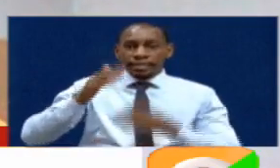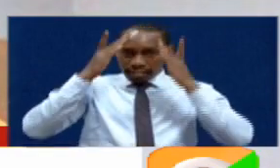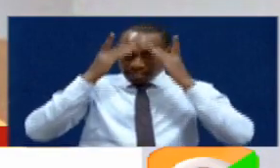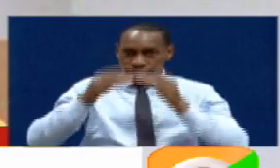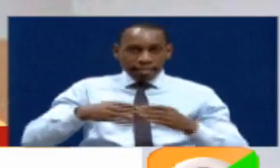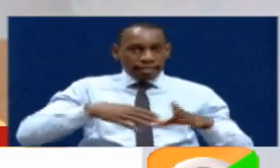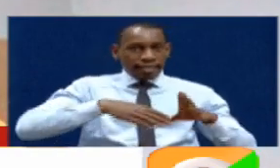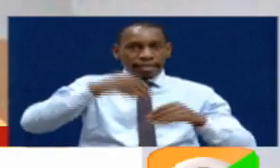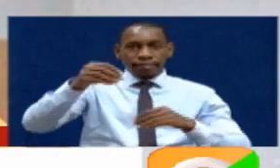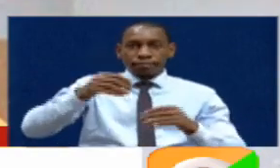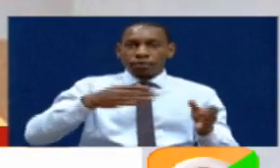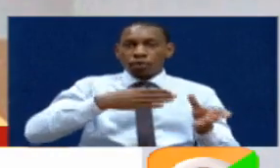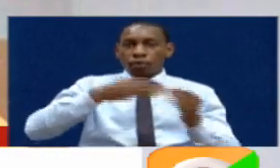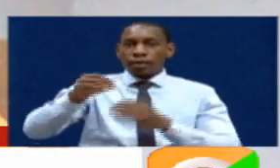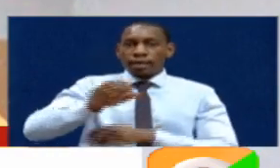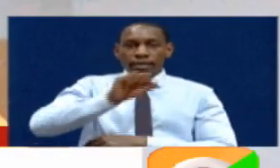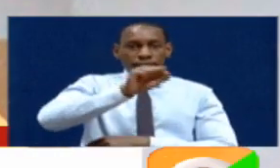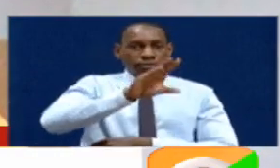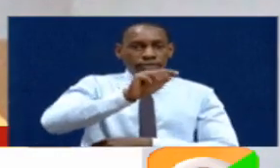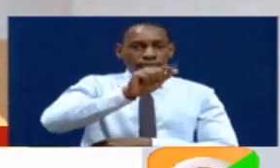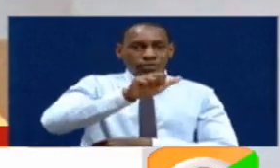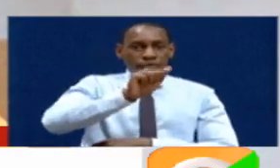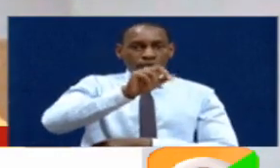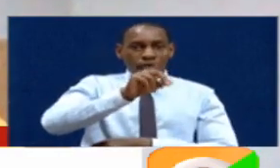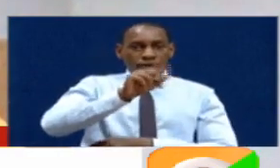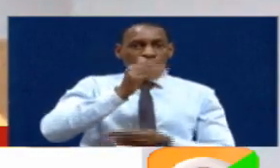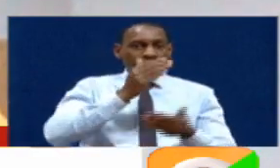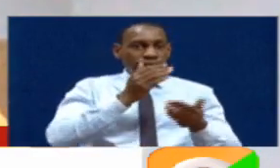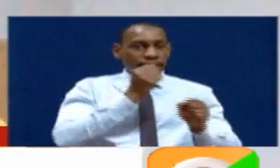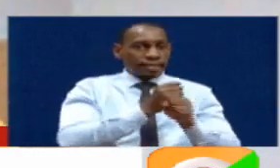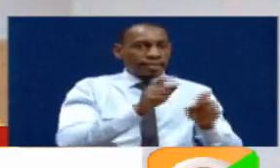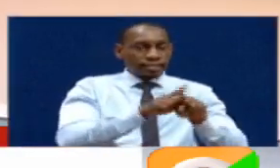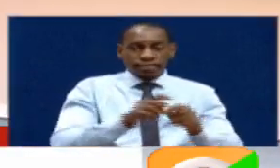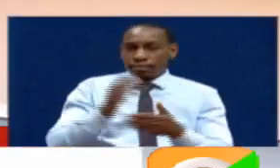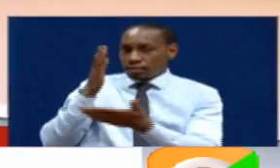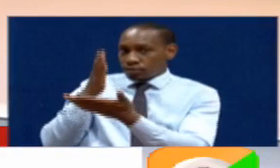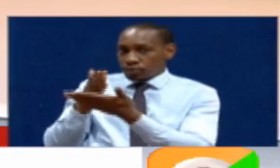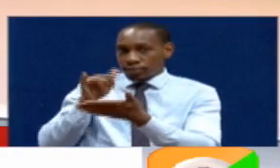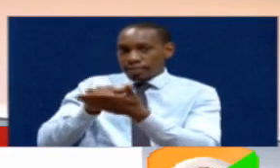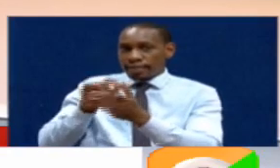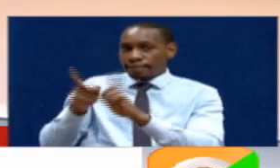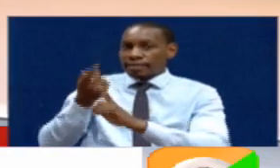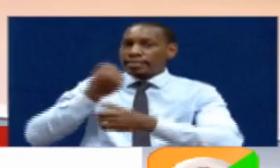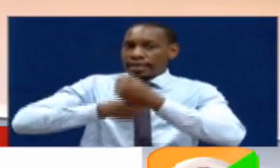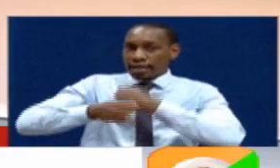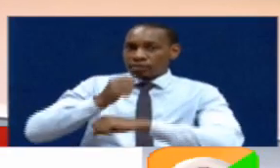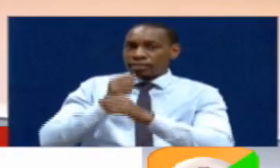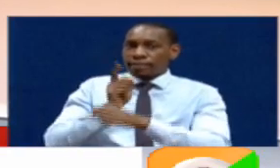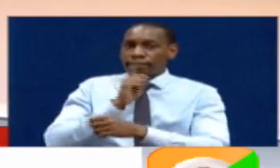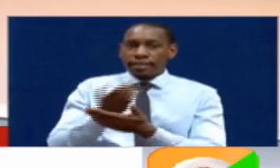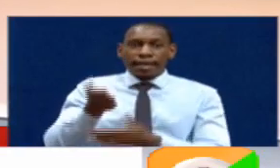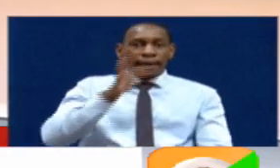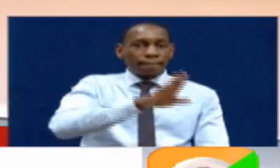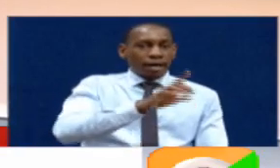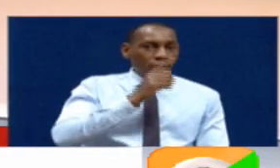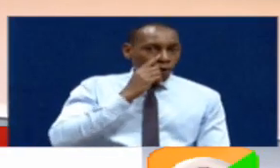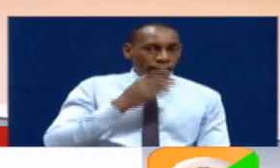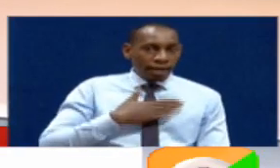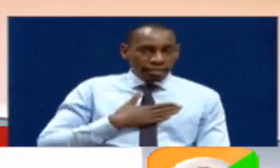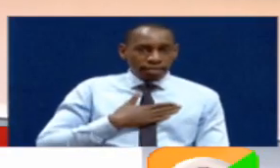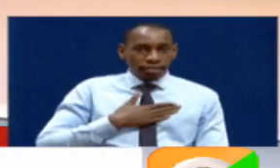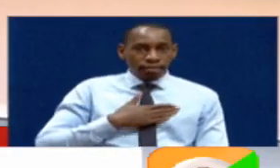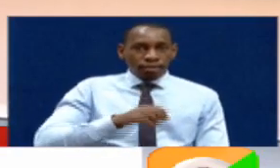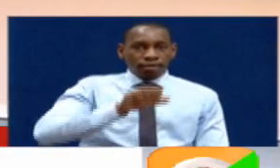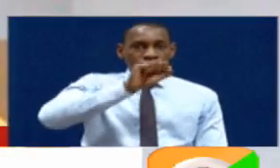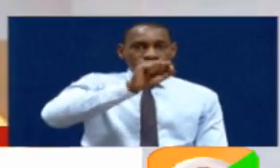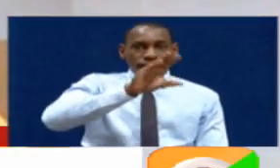here. I'm going to Scotland. Is that what you did? Absolutely. That's the first thing that I did. I had to go back to my home in Edinburgh